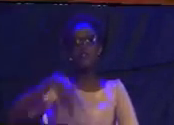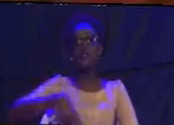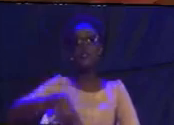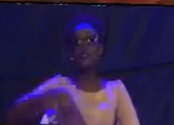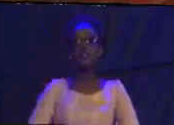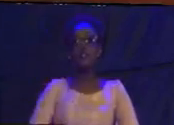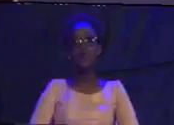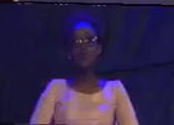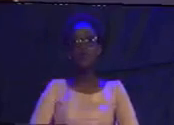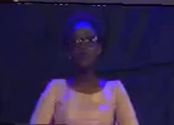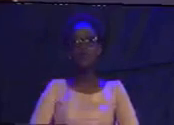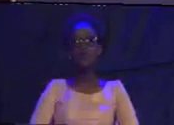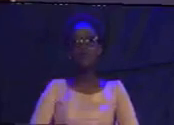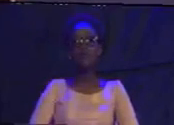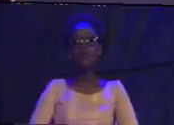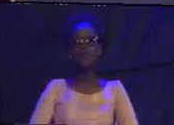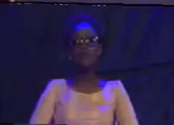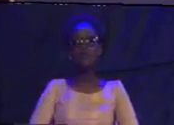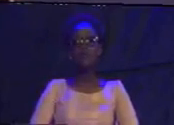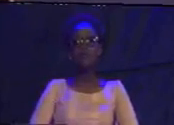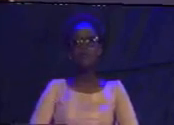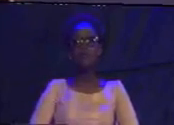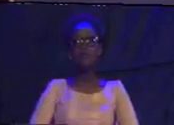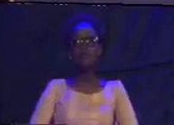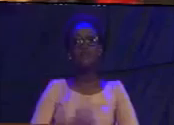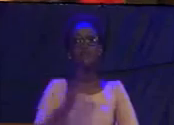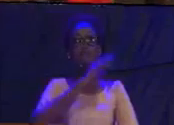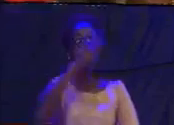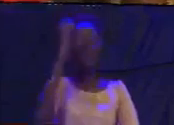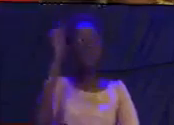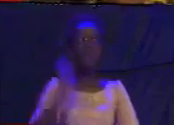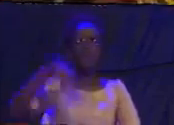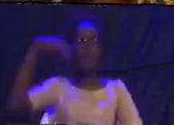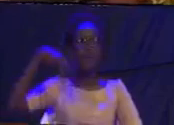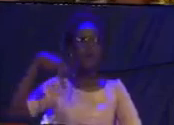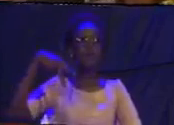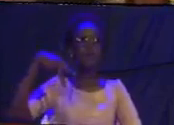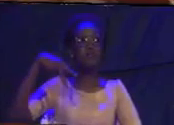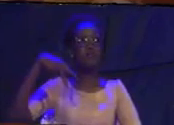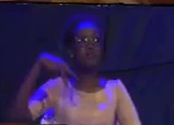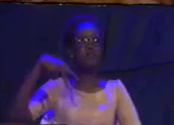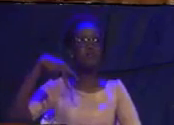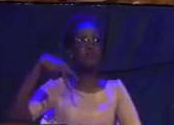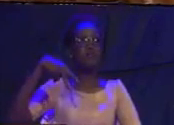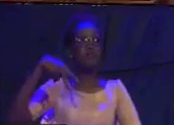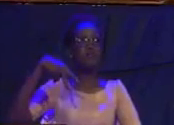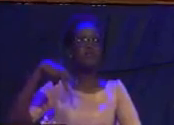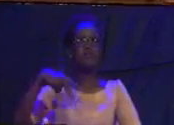haguruka. Africa, arise. Africa, haguruka. Africa,